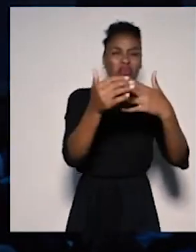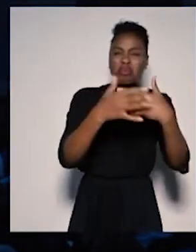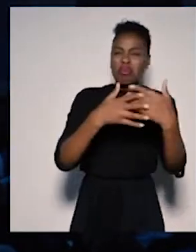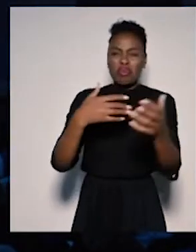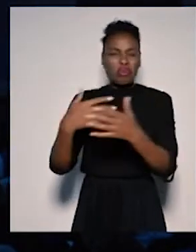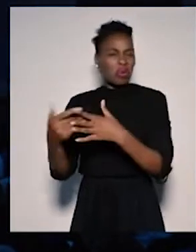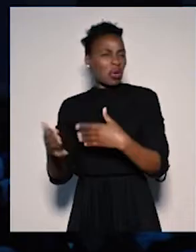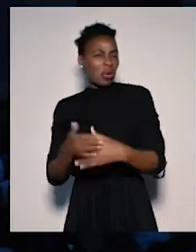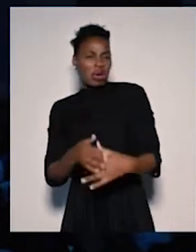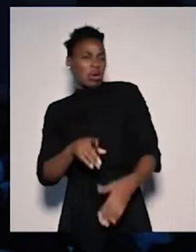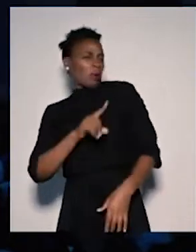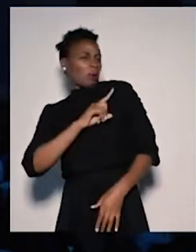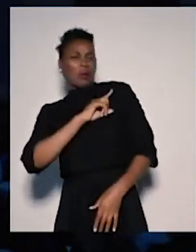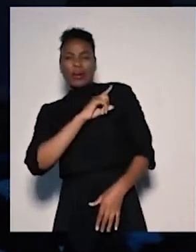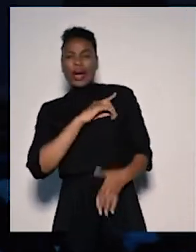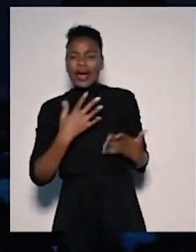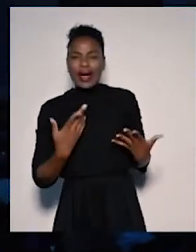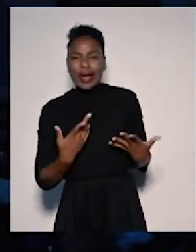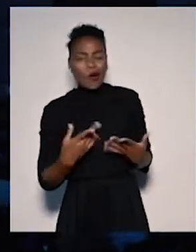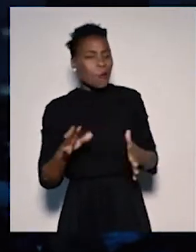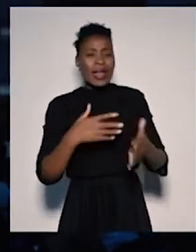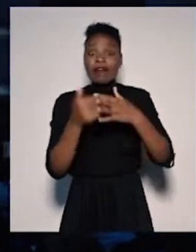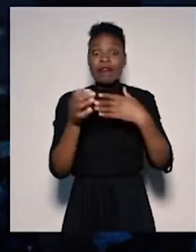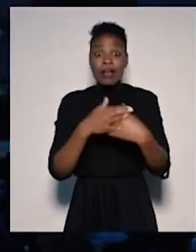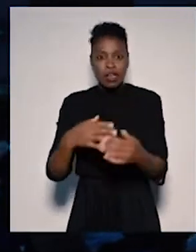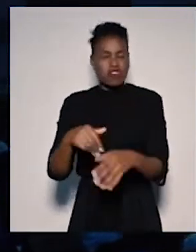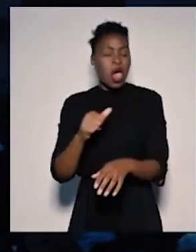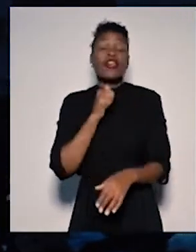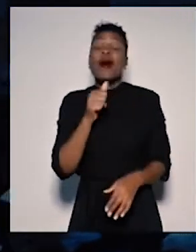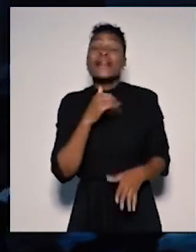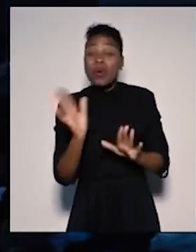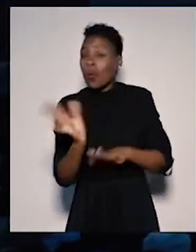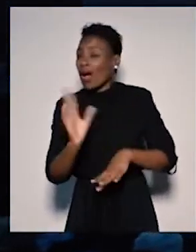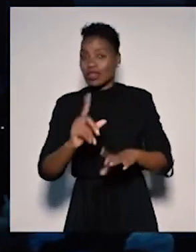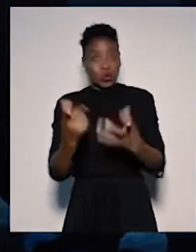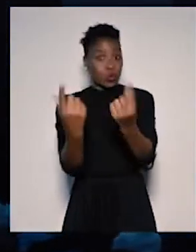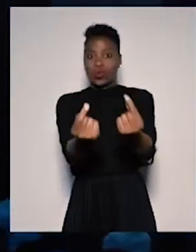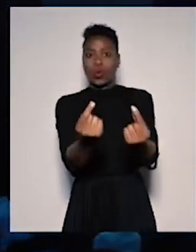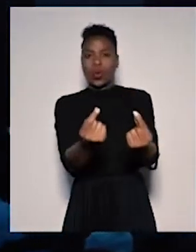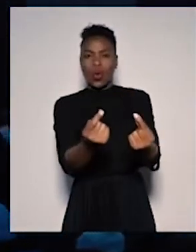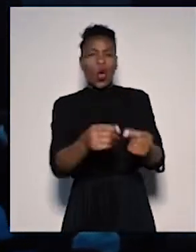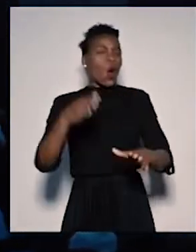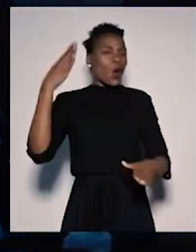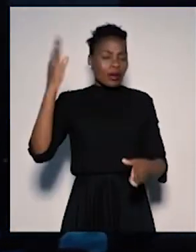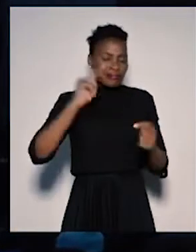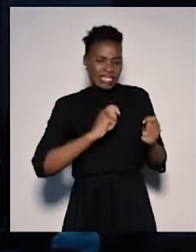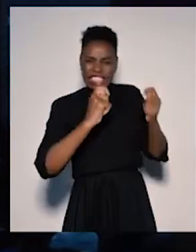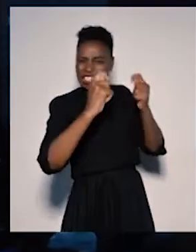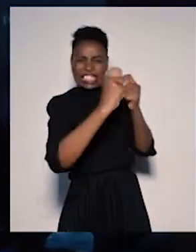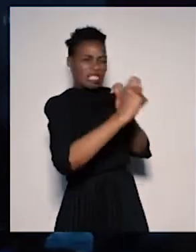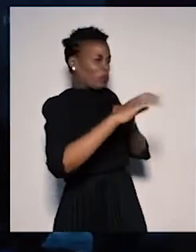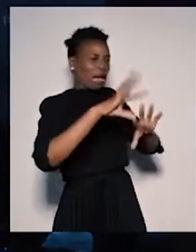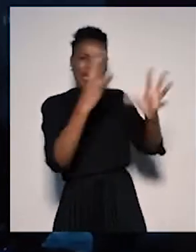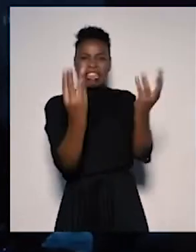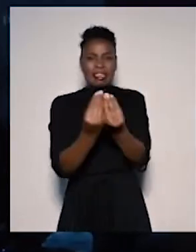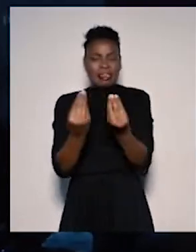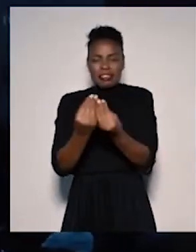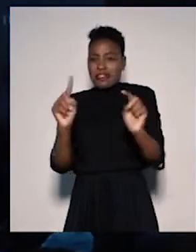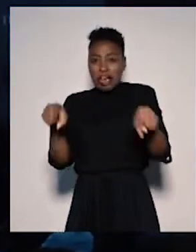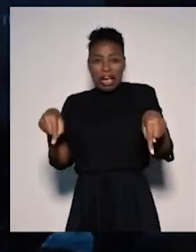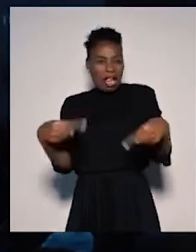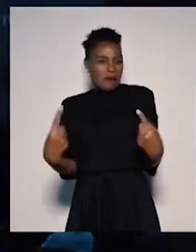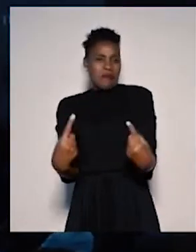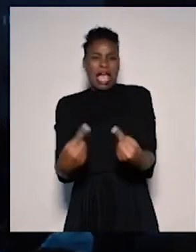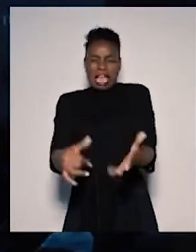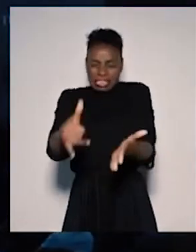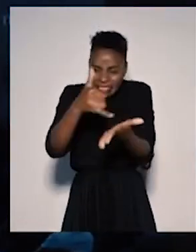of. So in spite of what we do, God loves us. God's love for us cannot be changed by anything. You can't be too